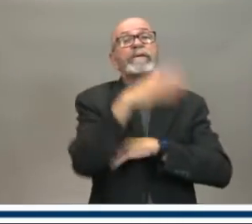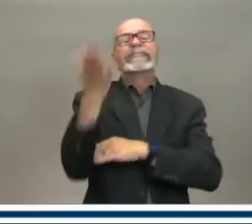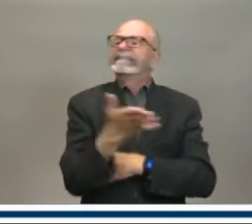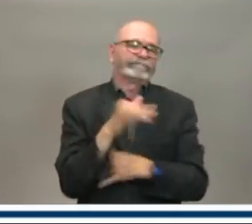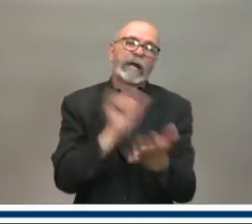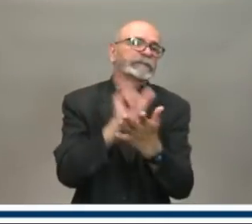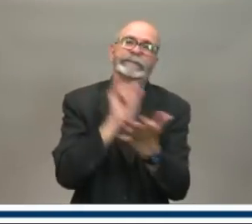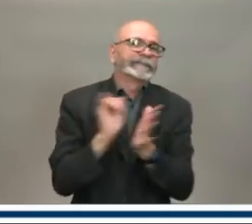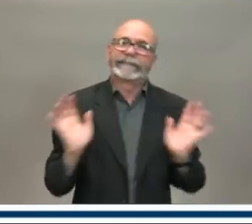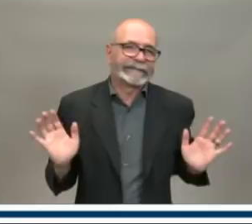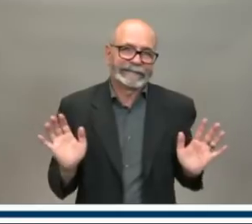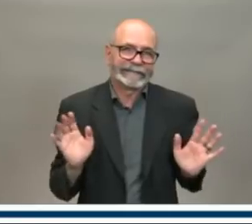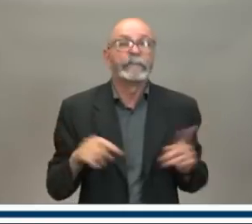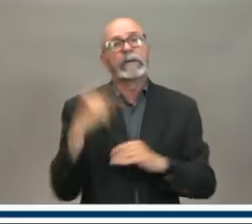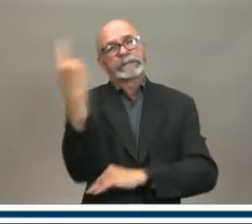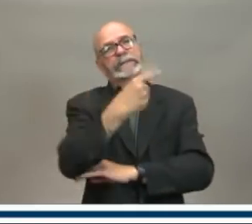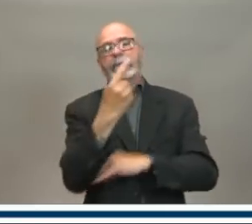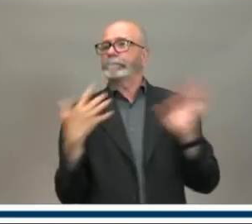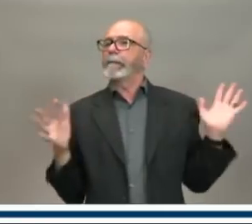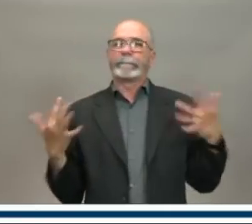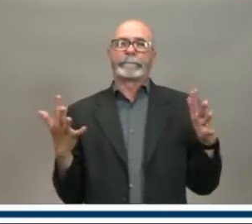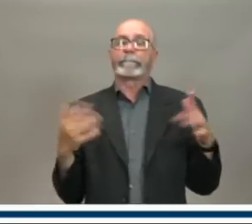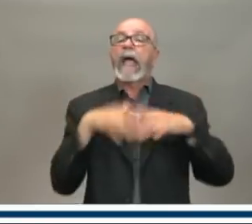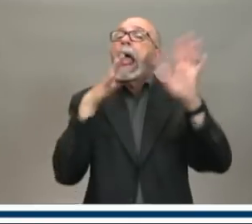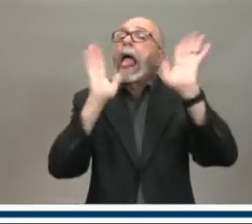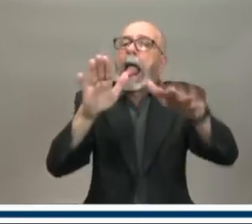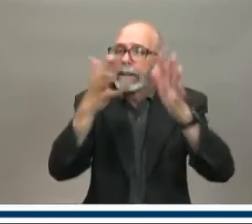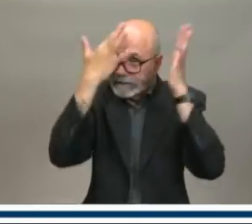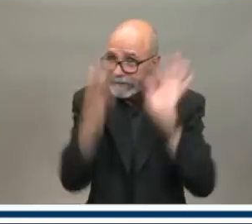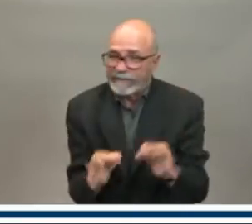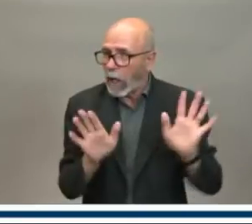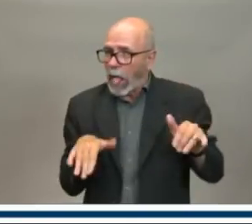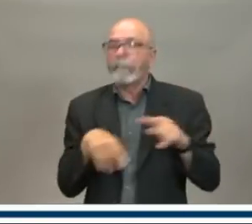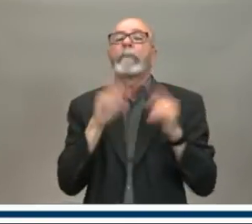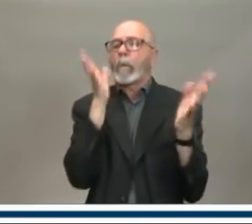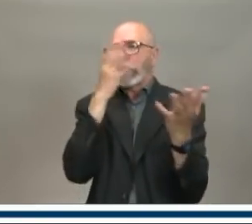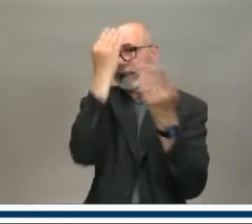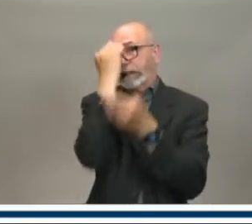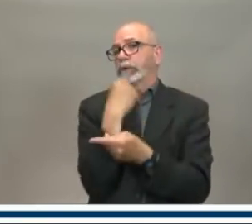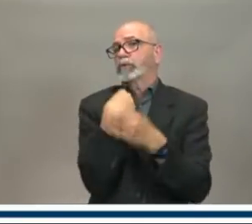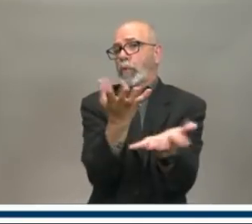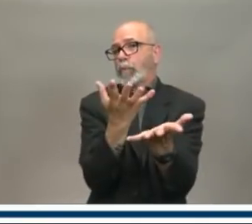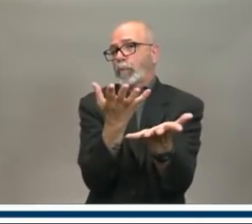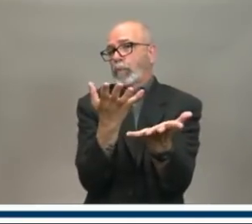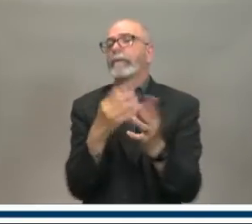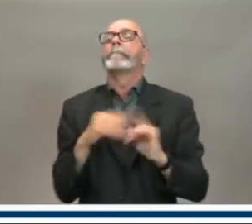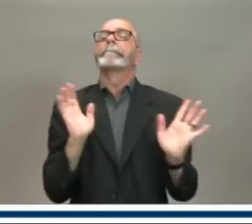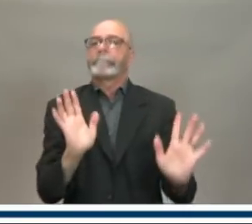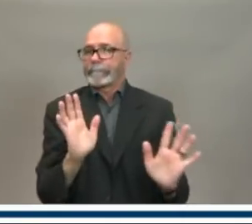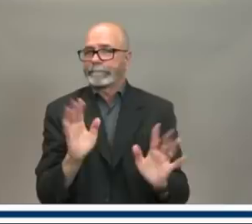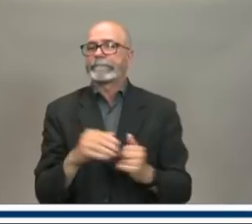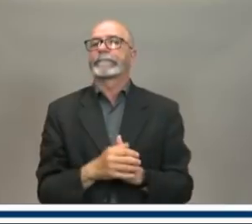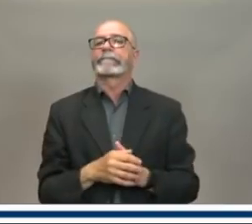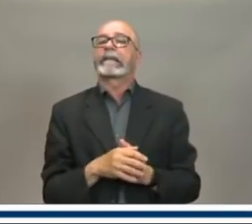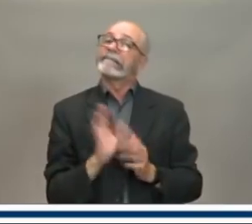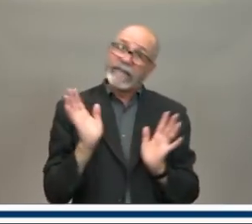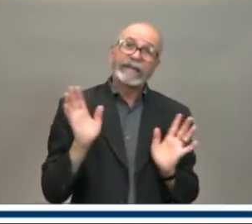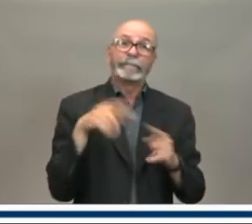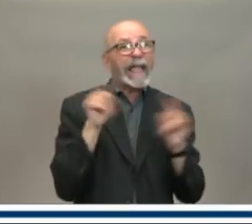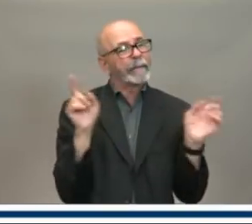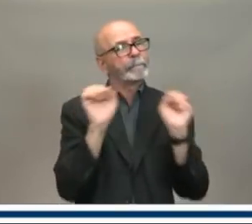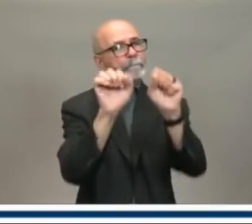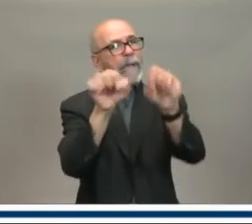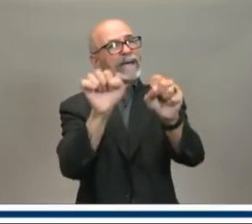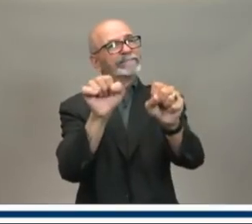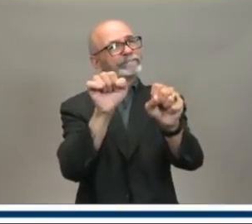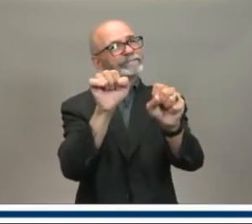decision around sleepover camps, but we have certainly those are significant risks to those, and we